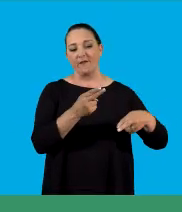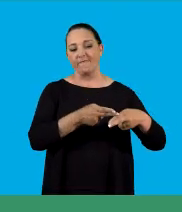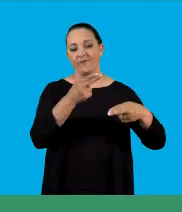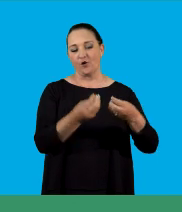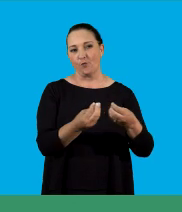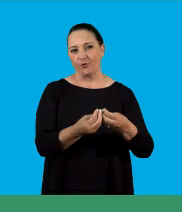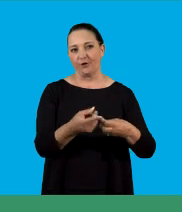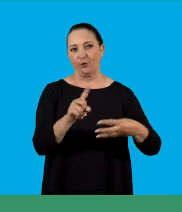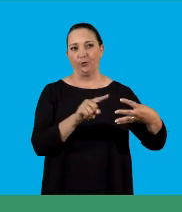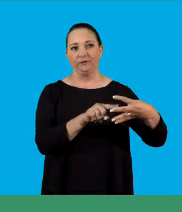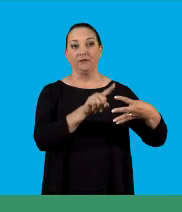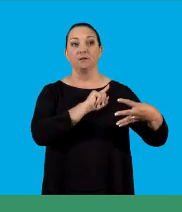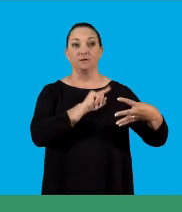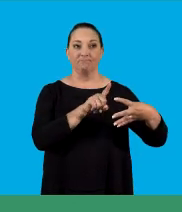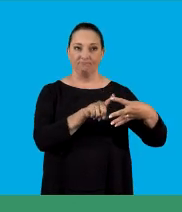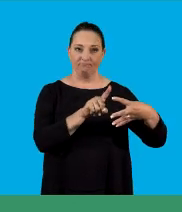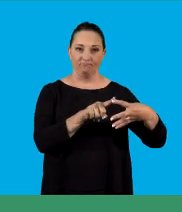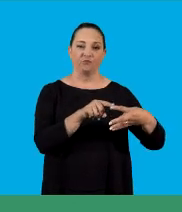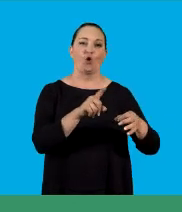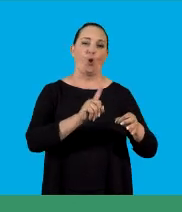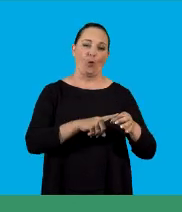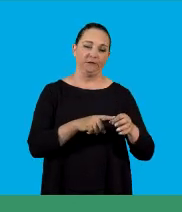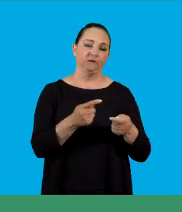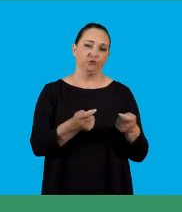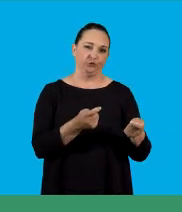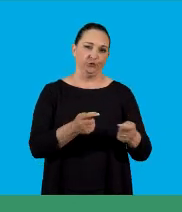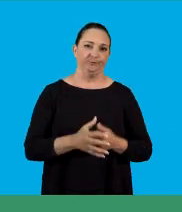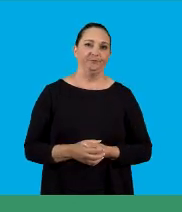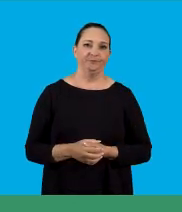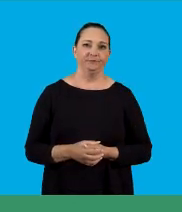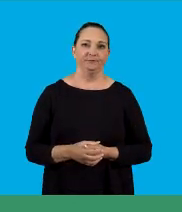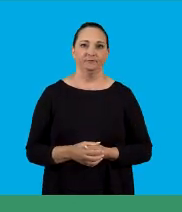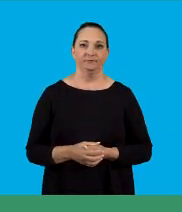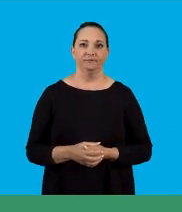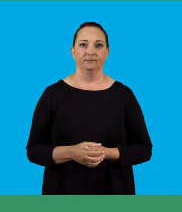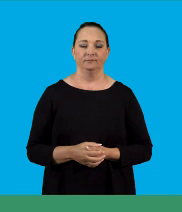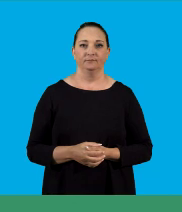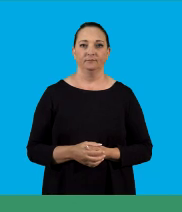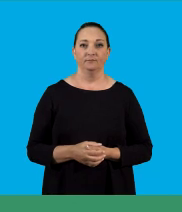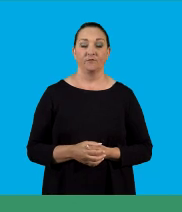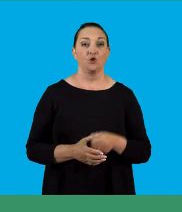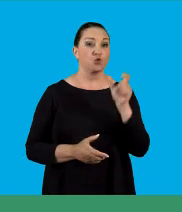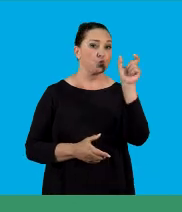the final product. So the answer, therefore, should be quality control. Then